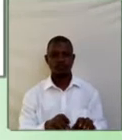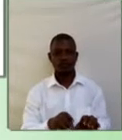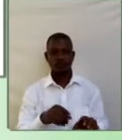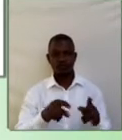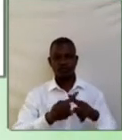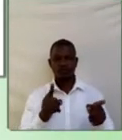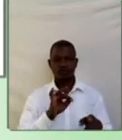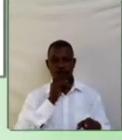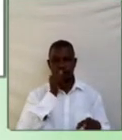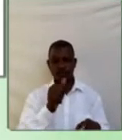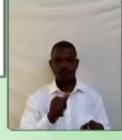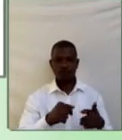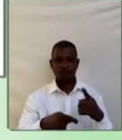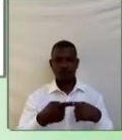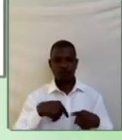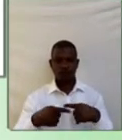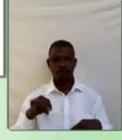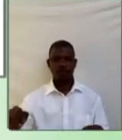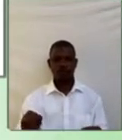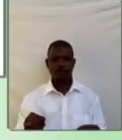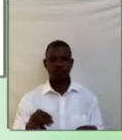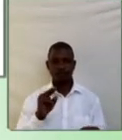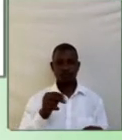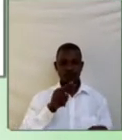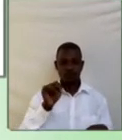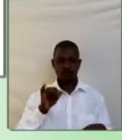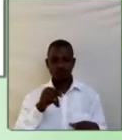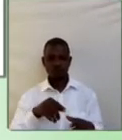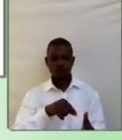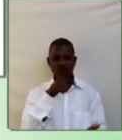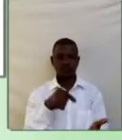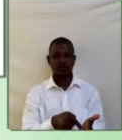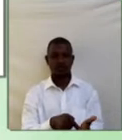But I am coming. Note this.